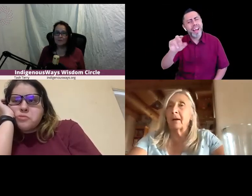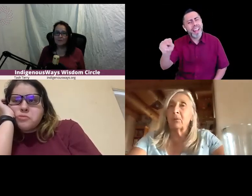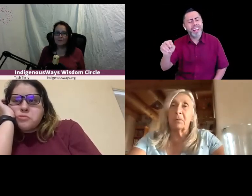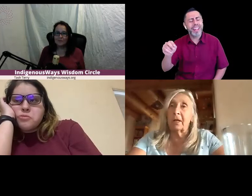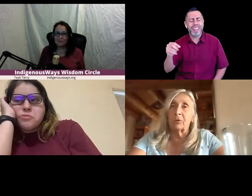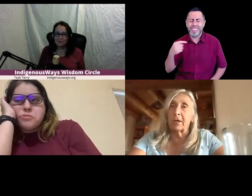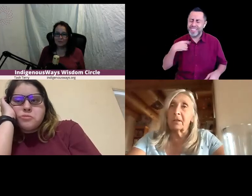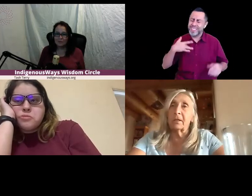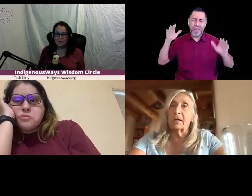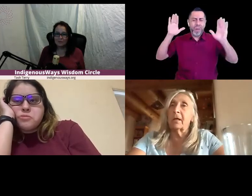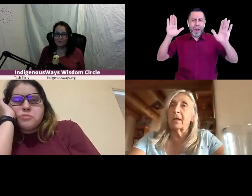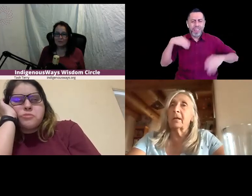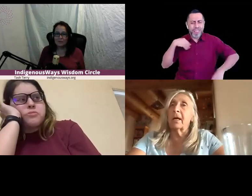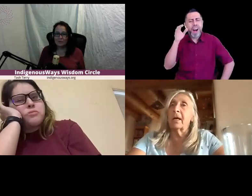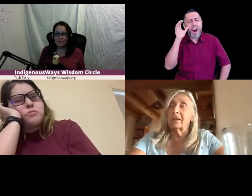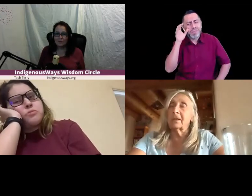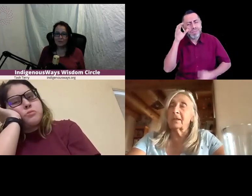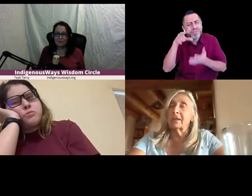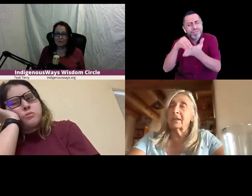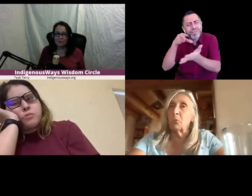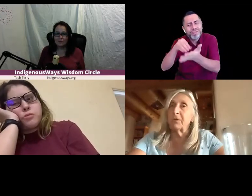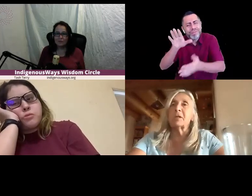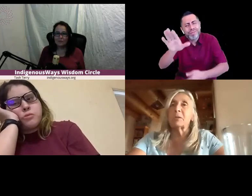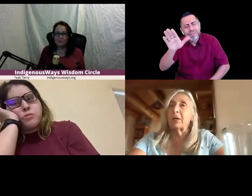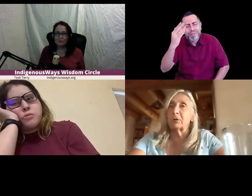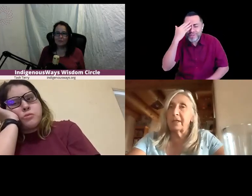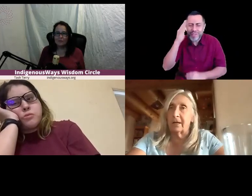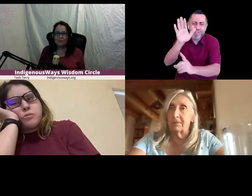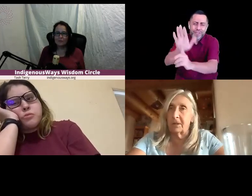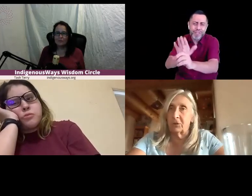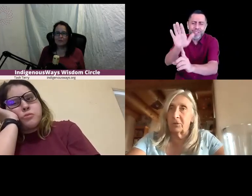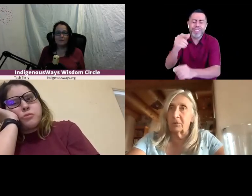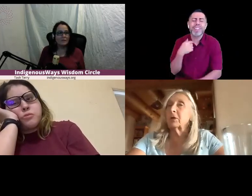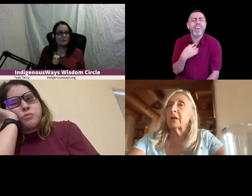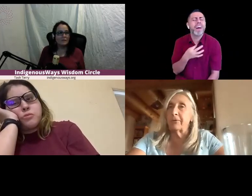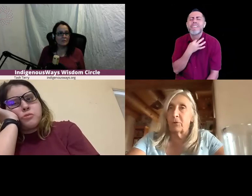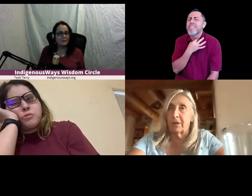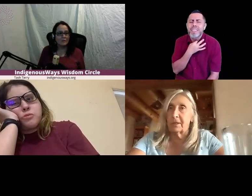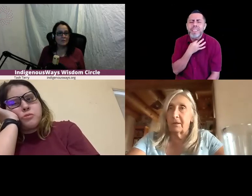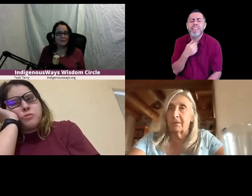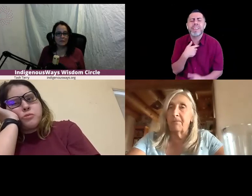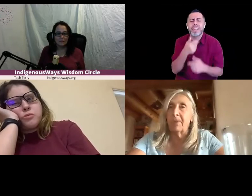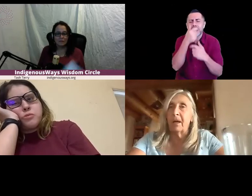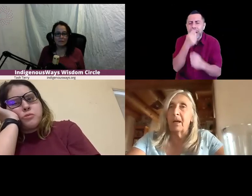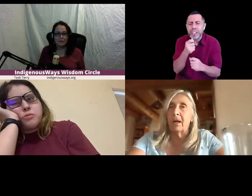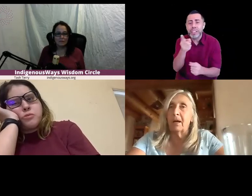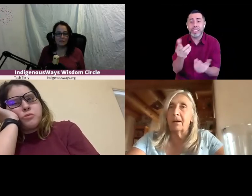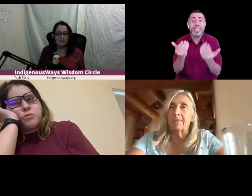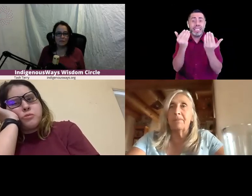I would be interested, as time goes, what the specialty items that you're looking for this time.